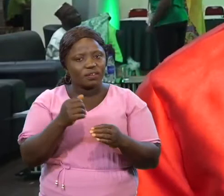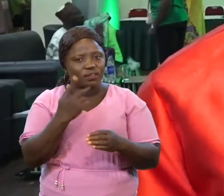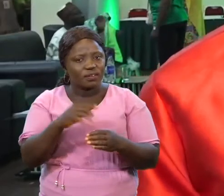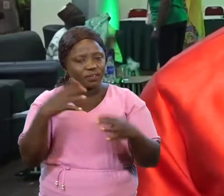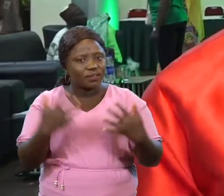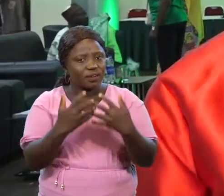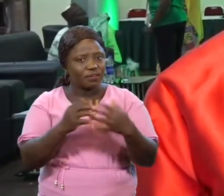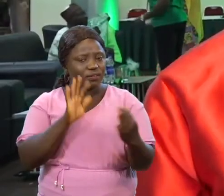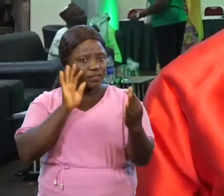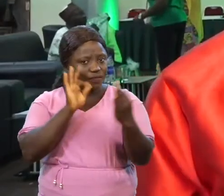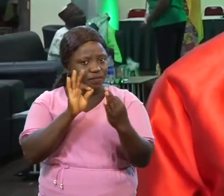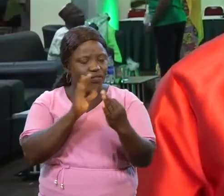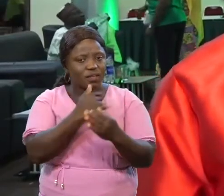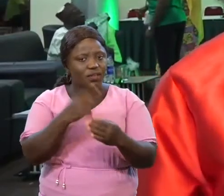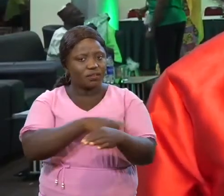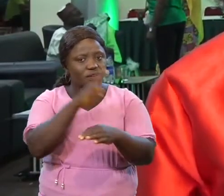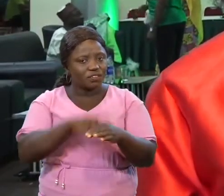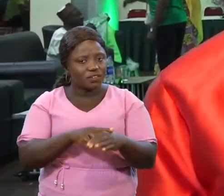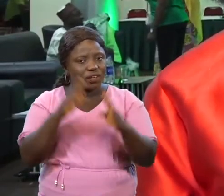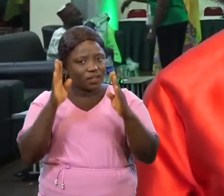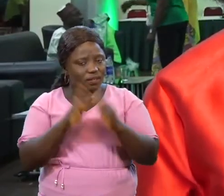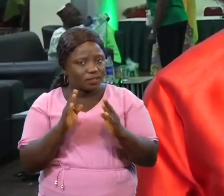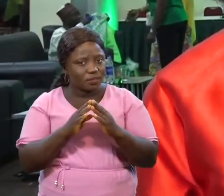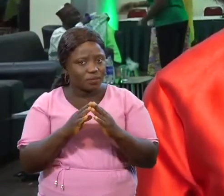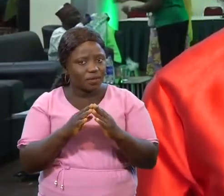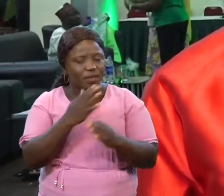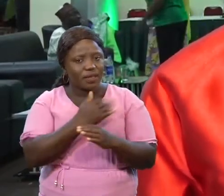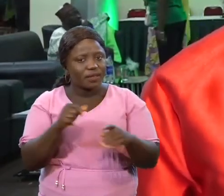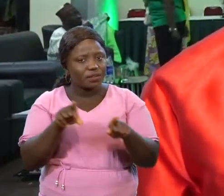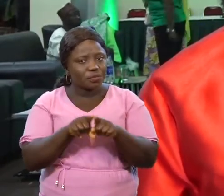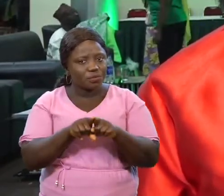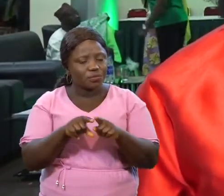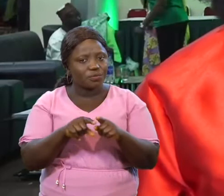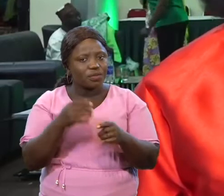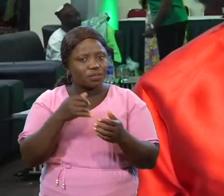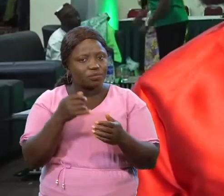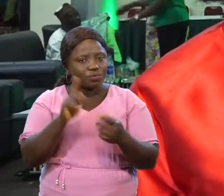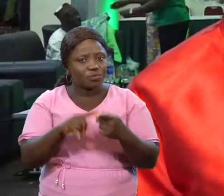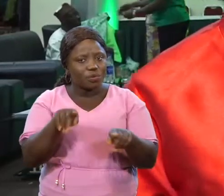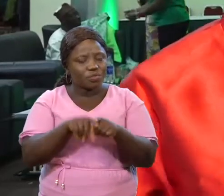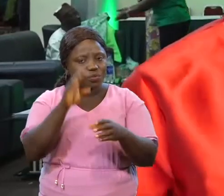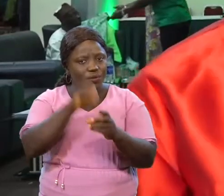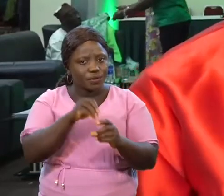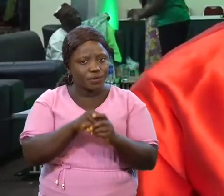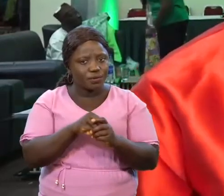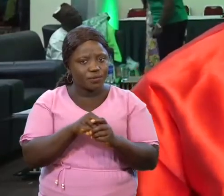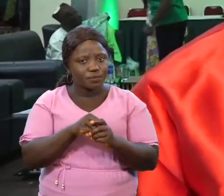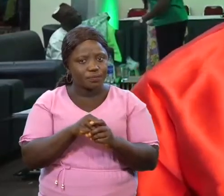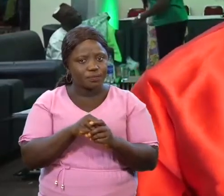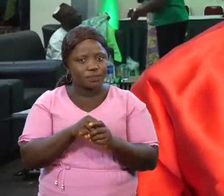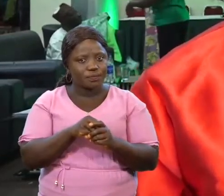charge of this? And that's setting up the National Senior Citizen Center. And then, of course, you must also include